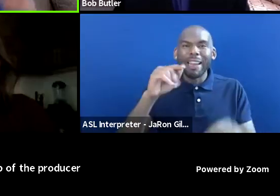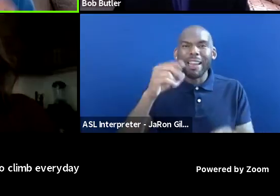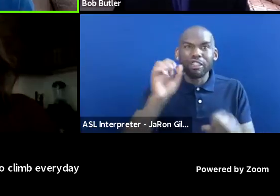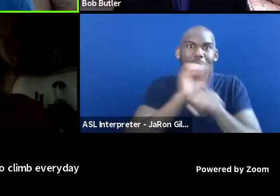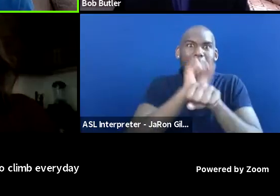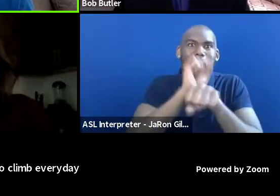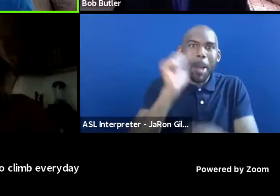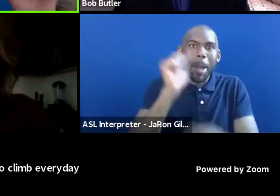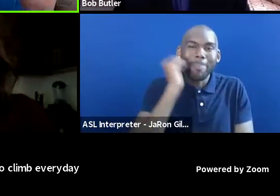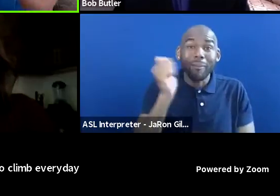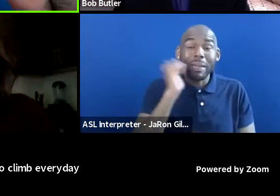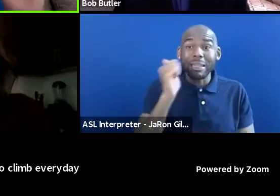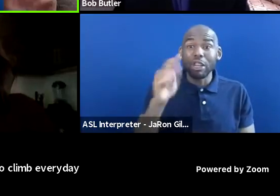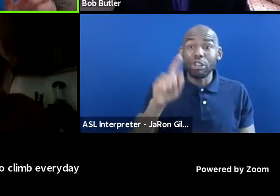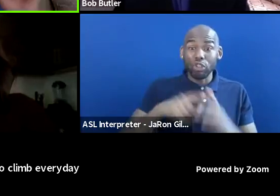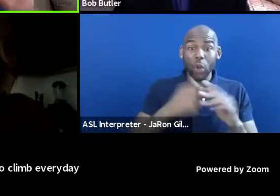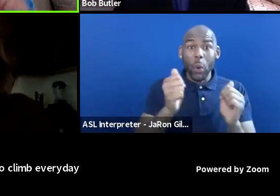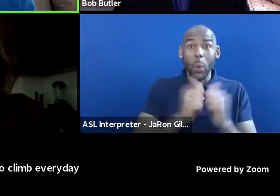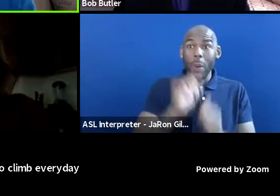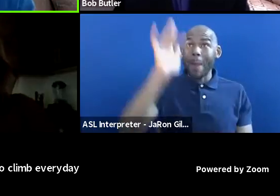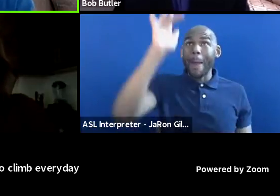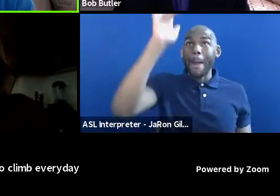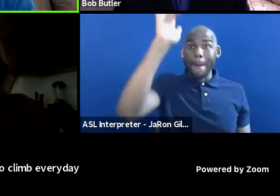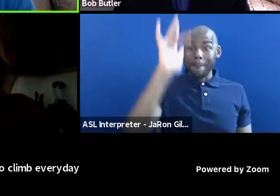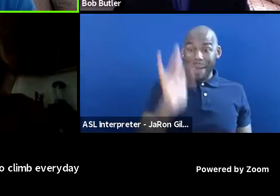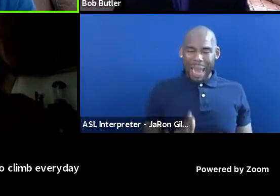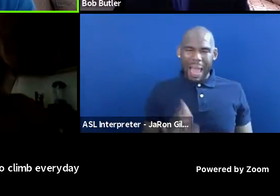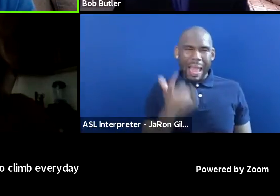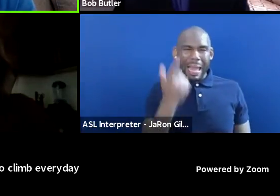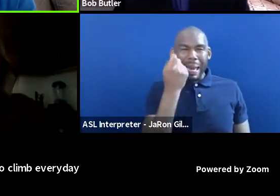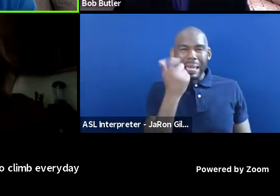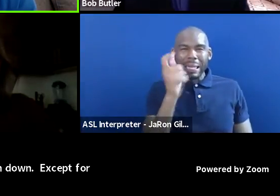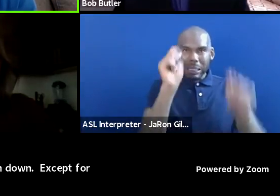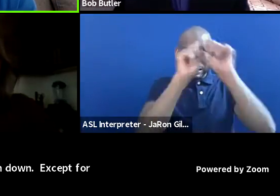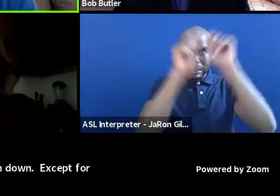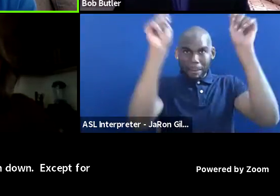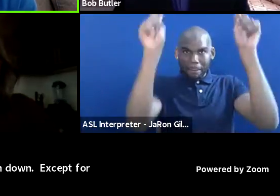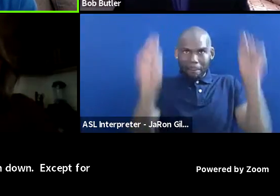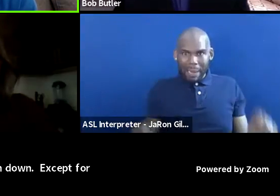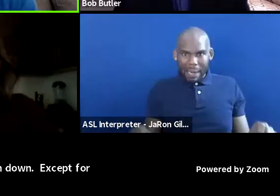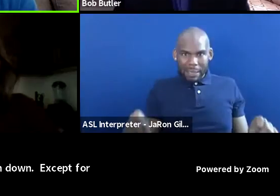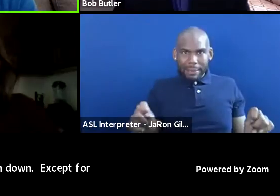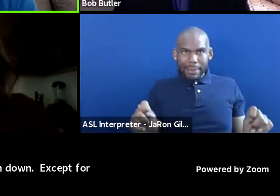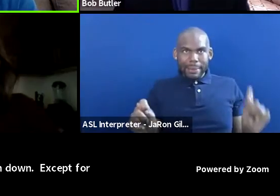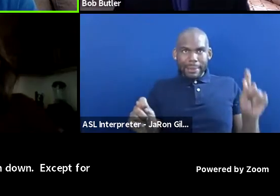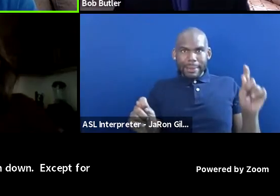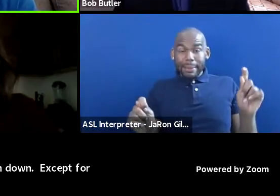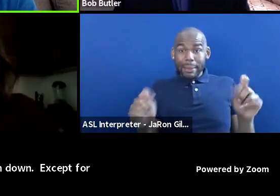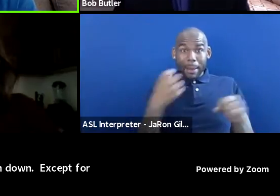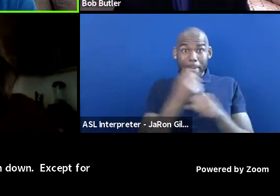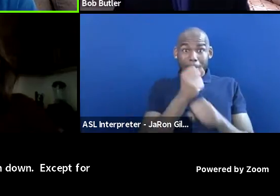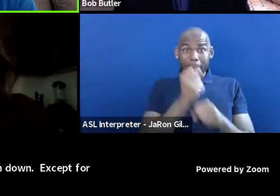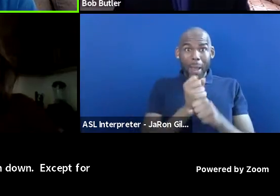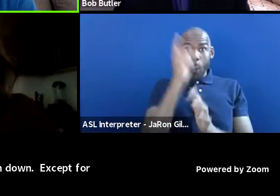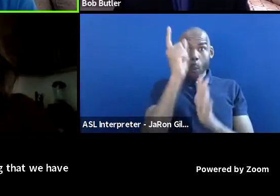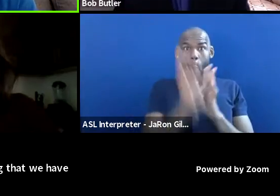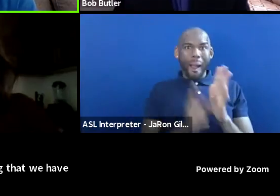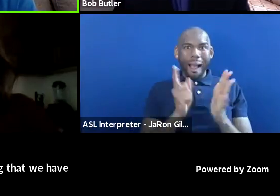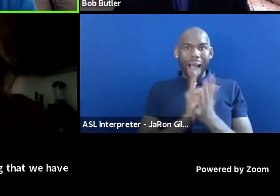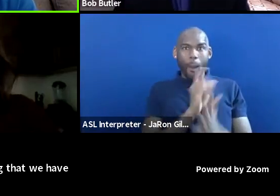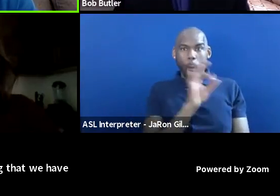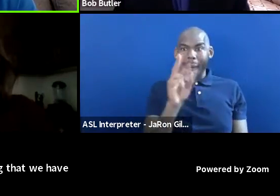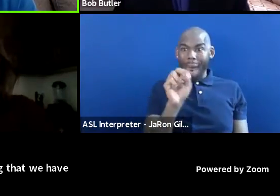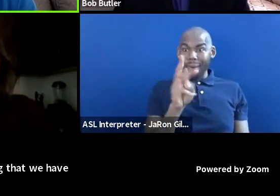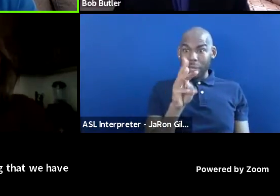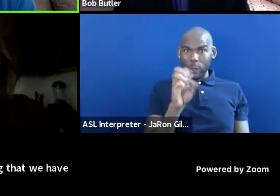blank rundown, except for, a little bit of templating that we have, and you make an hour of news out of it every day.